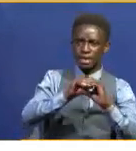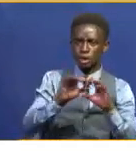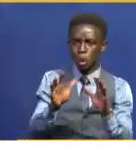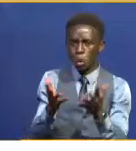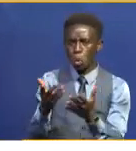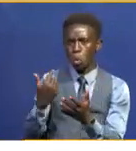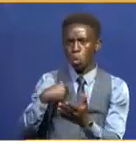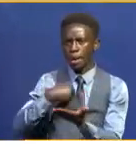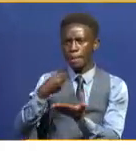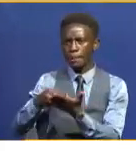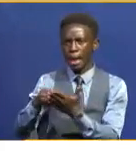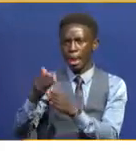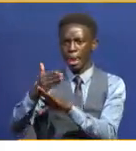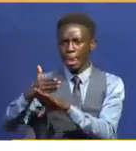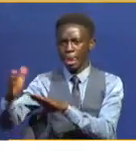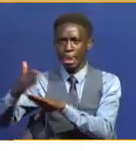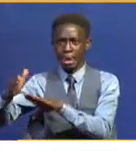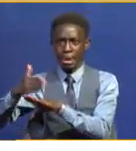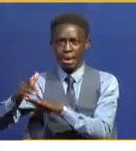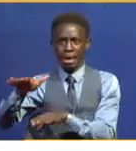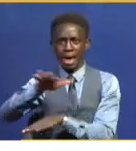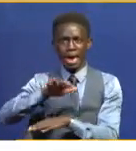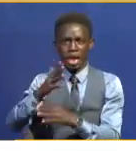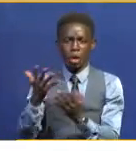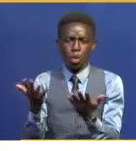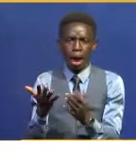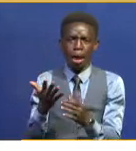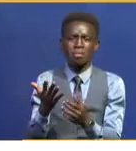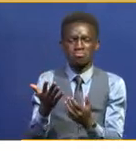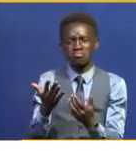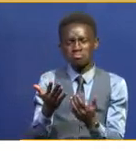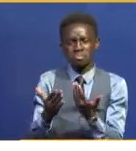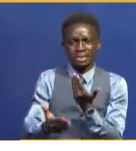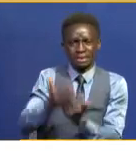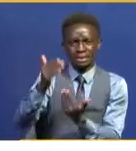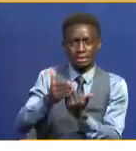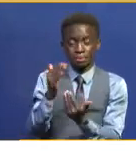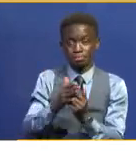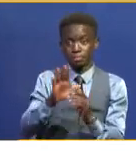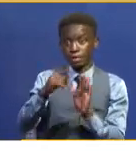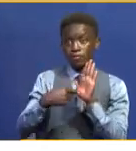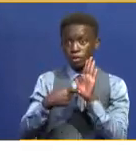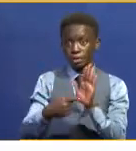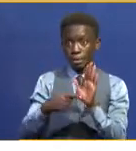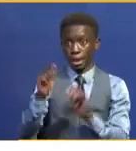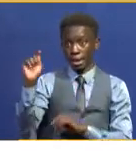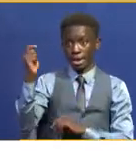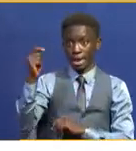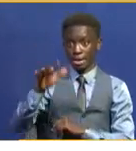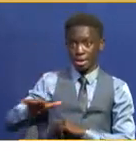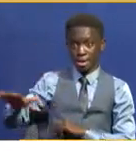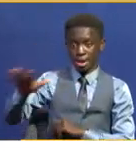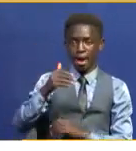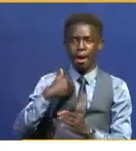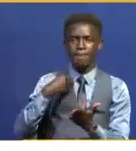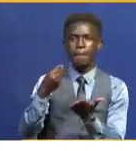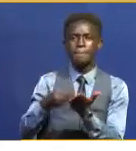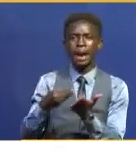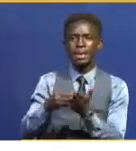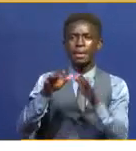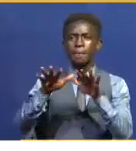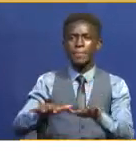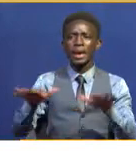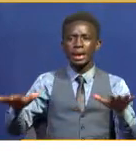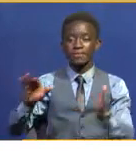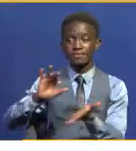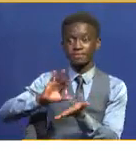money in terms of your upkeep? So, for instance, within the Kenyan space, we have money market funds, and